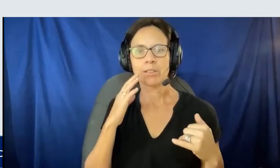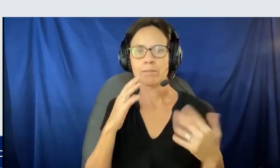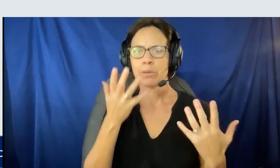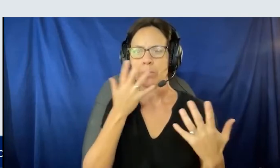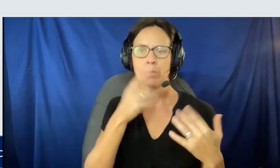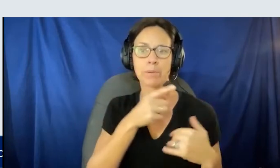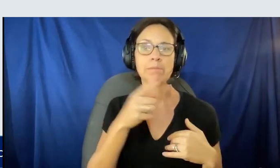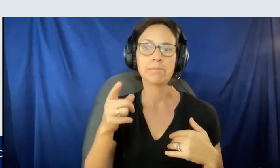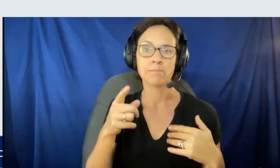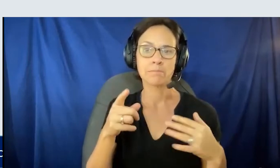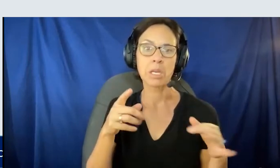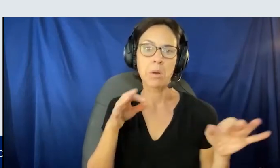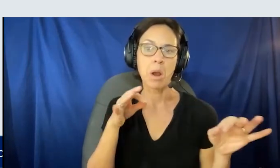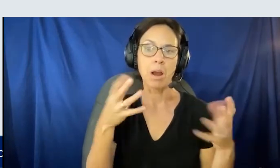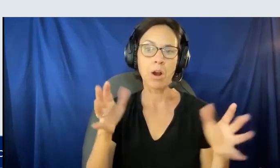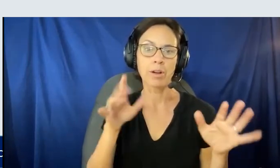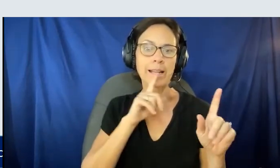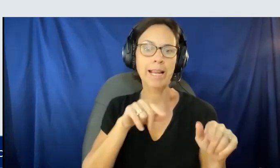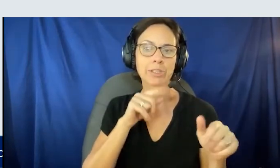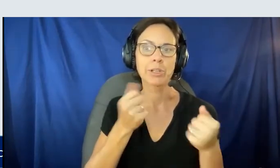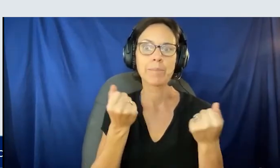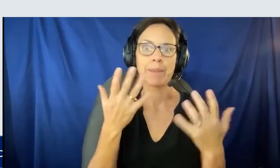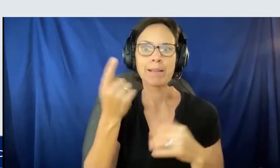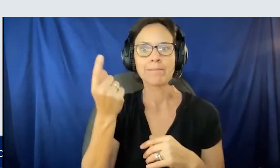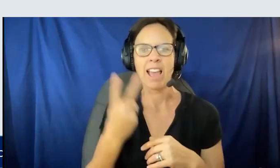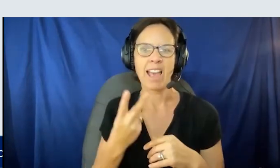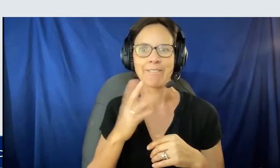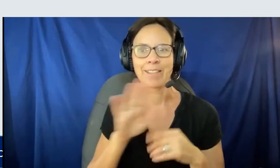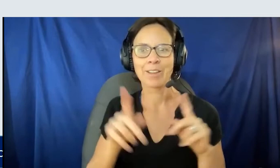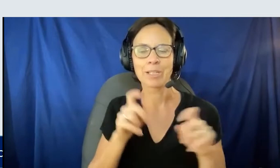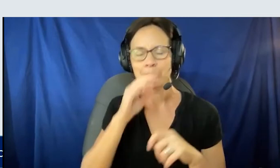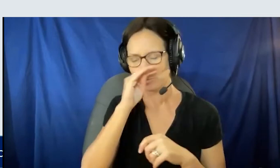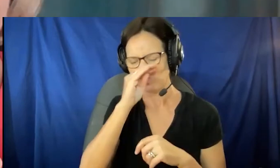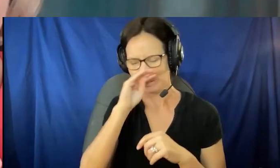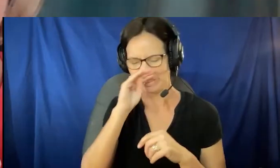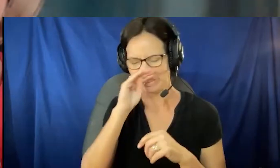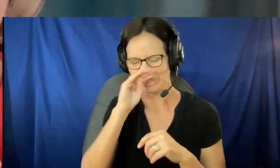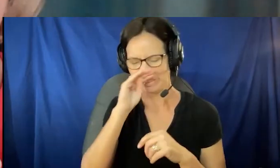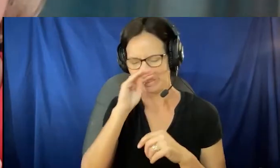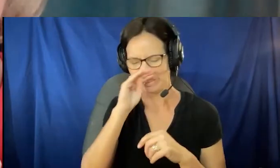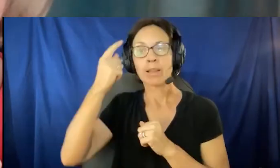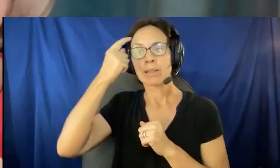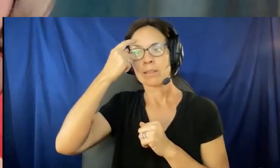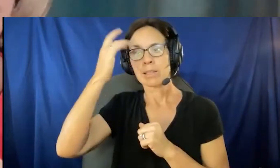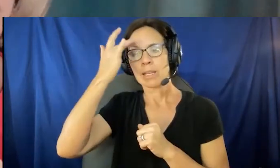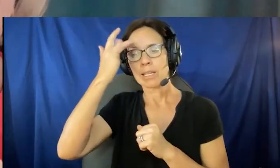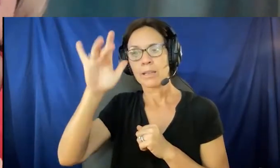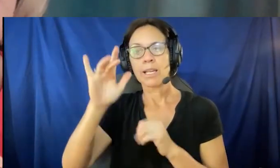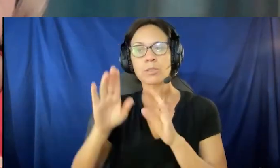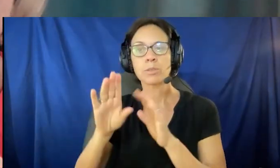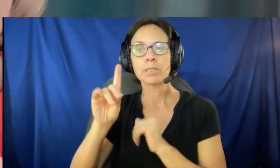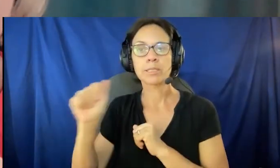about half of them. So from an individual with an intellectual disability who does not communicate